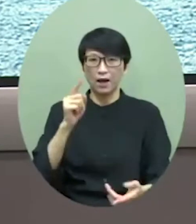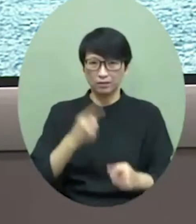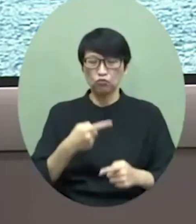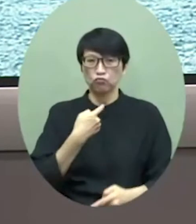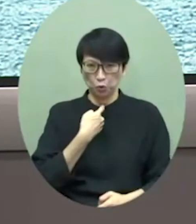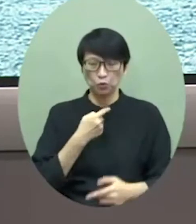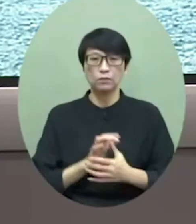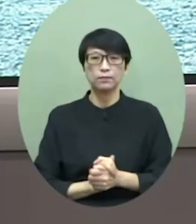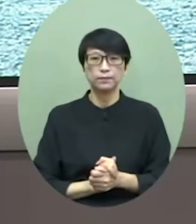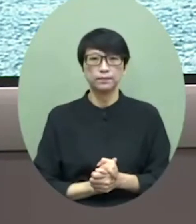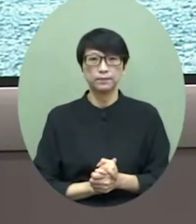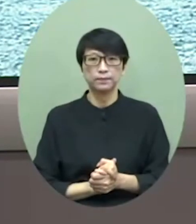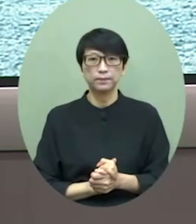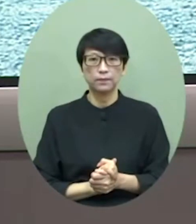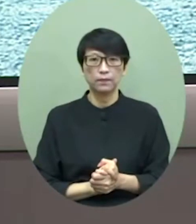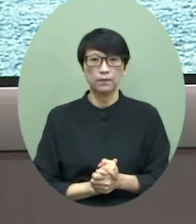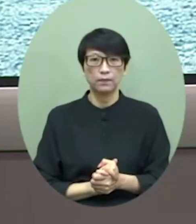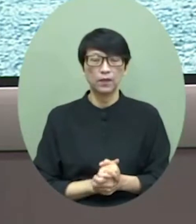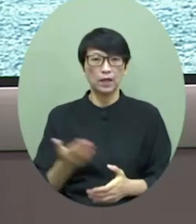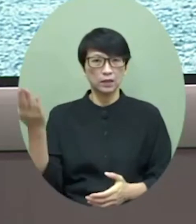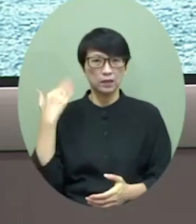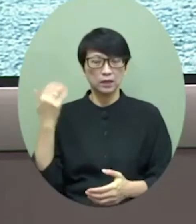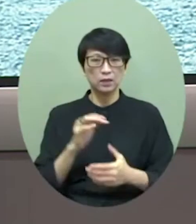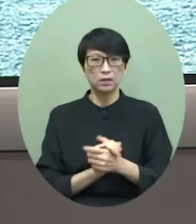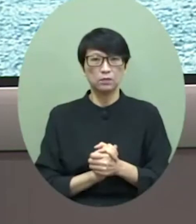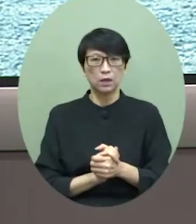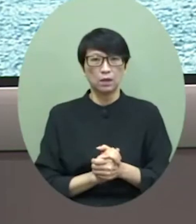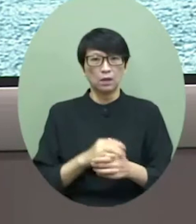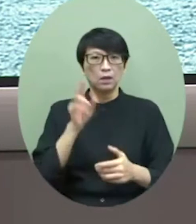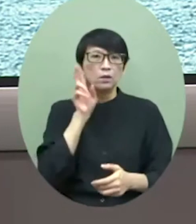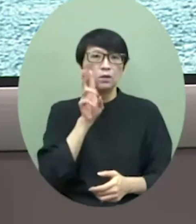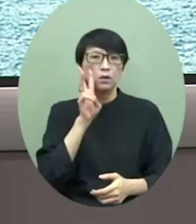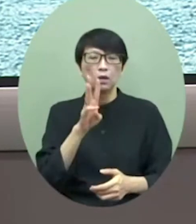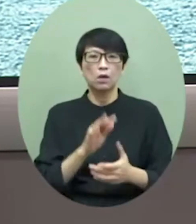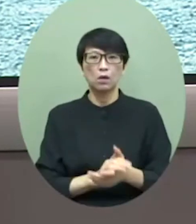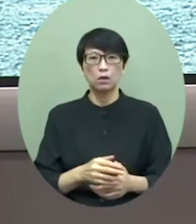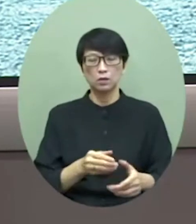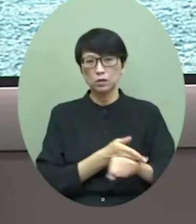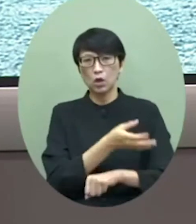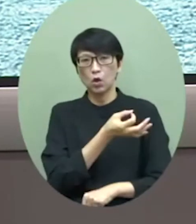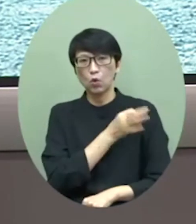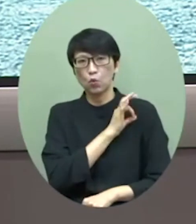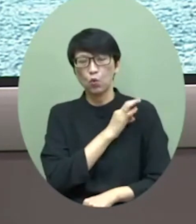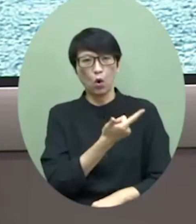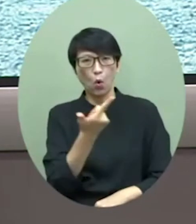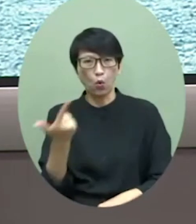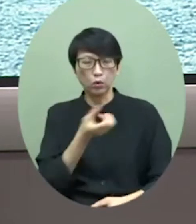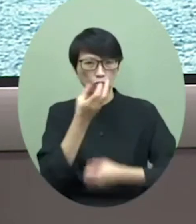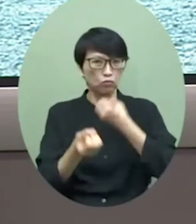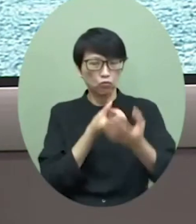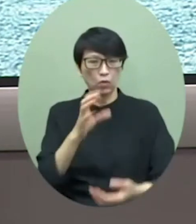open, fair and impartial manner. So this decision is therefore essential. In the